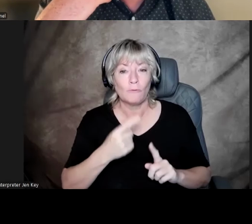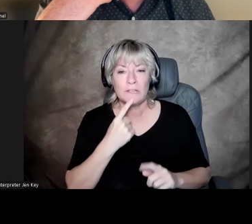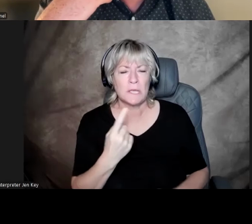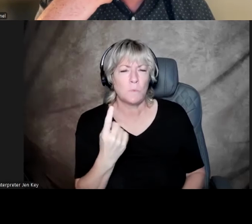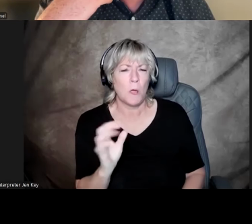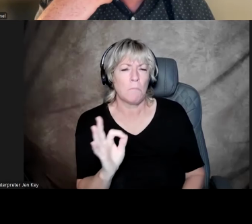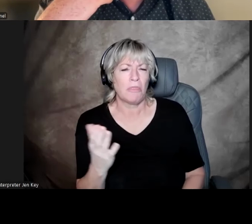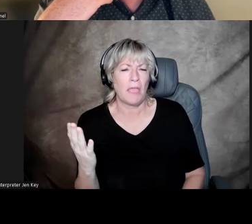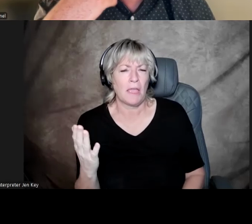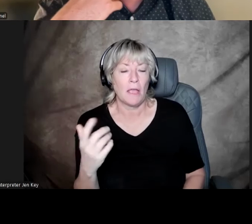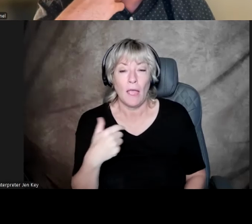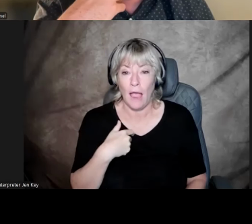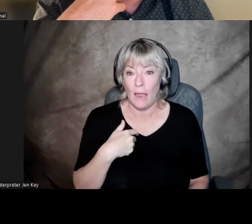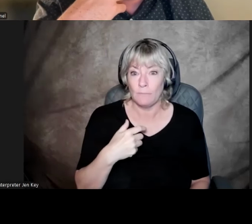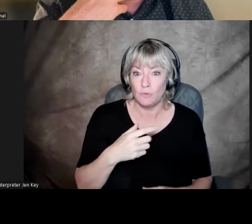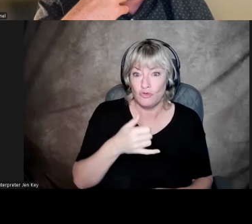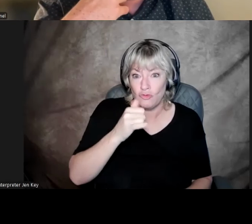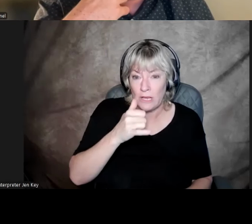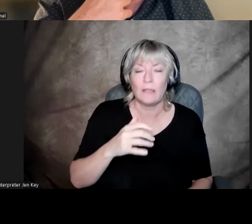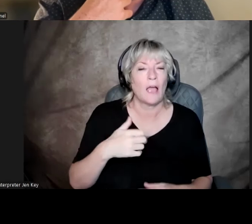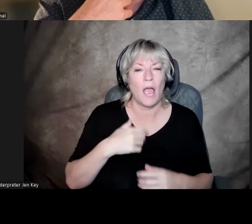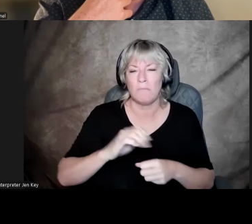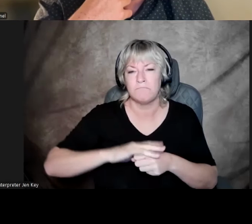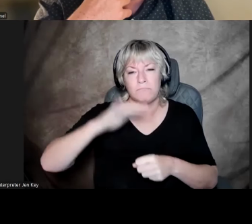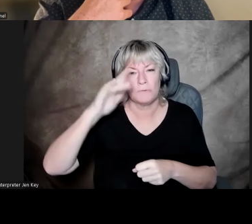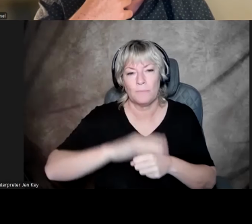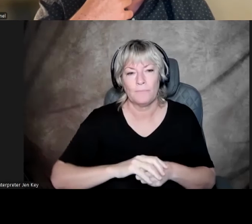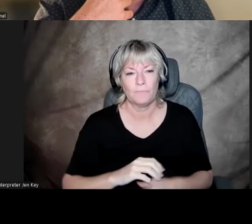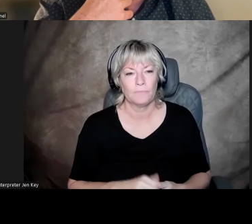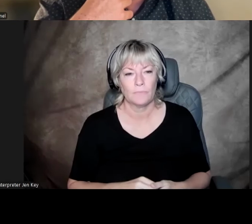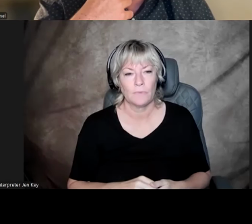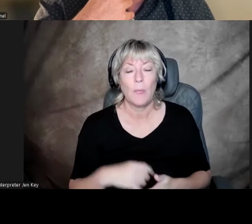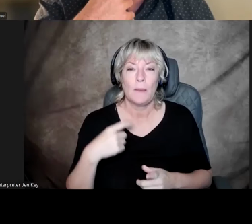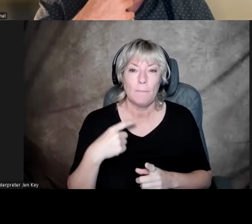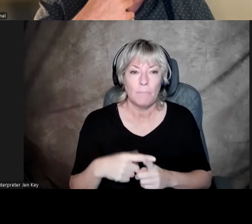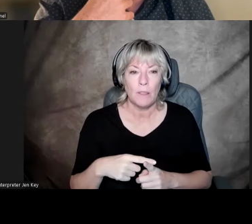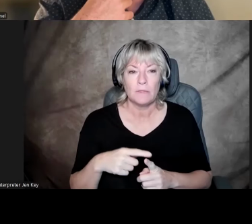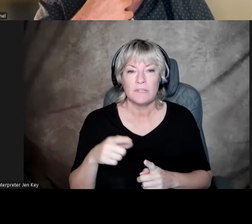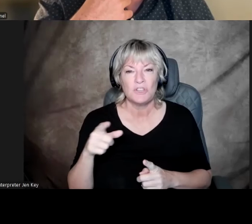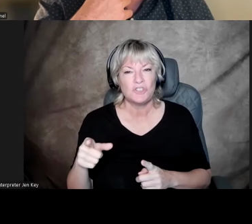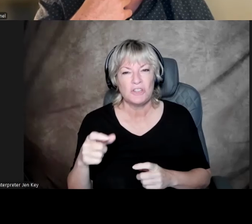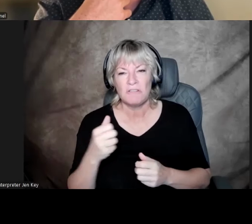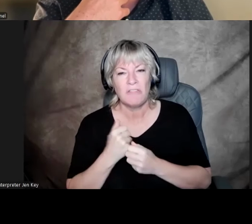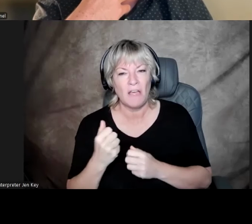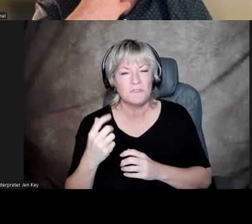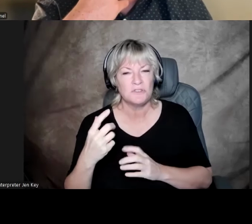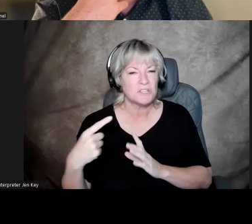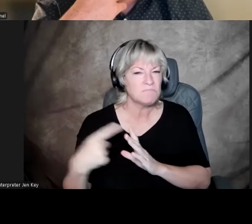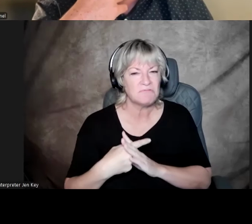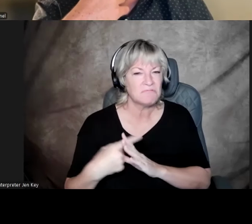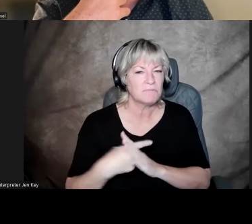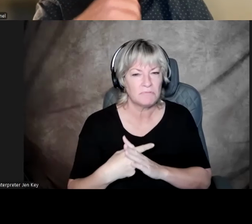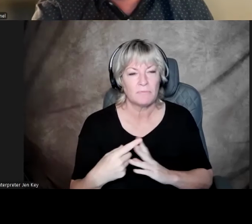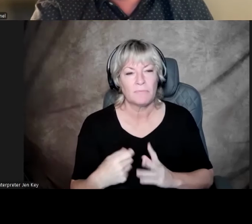drinking, I blow up. And it doesn't help that I'm with someone who loves to stick the knife right in my heart. I